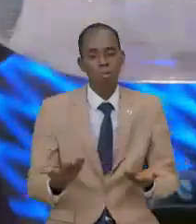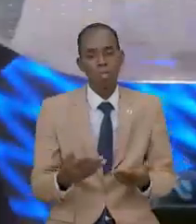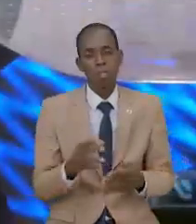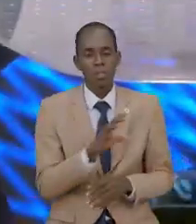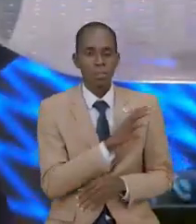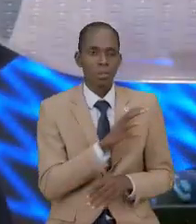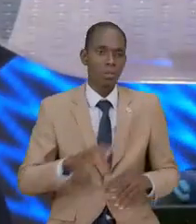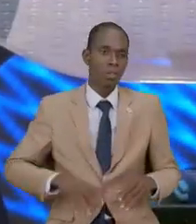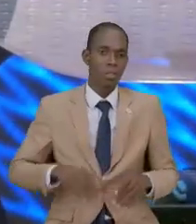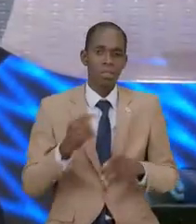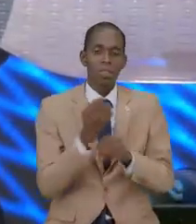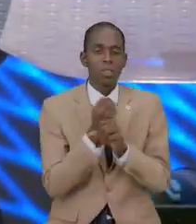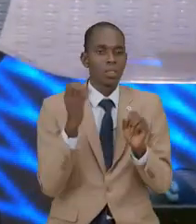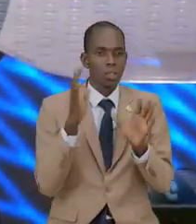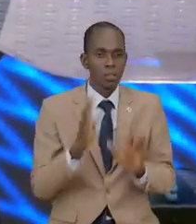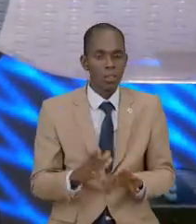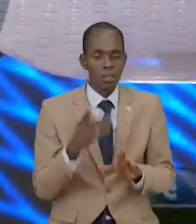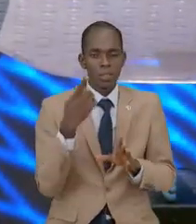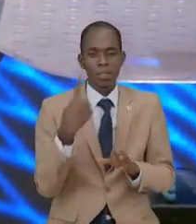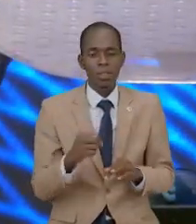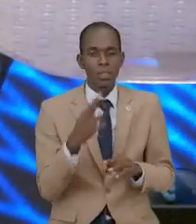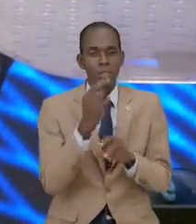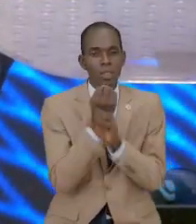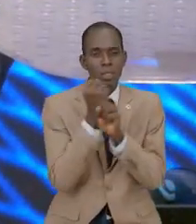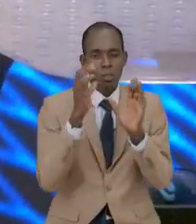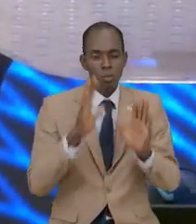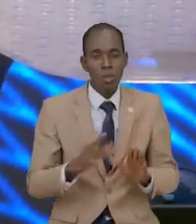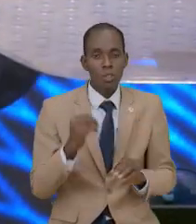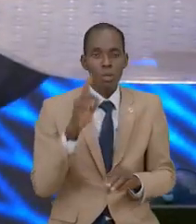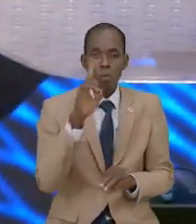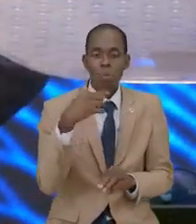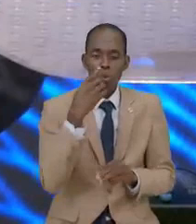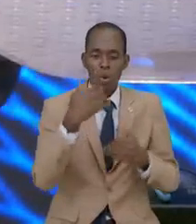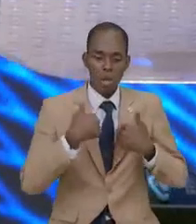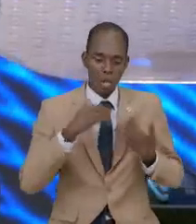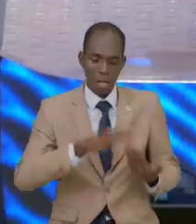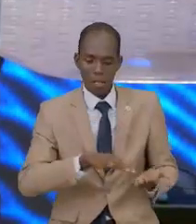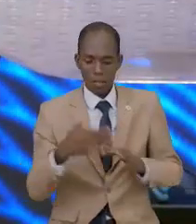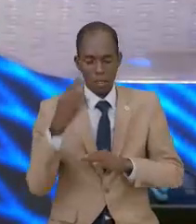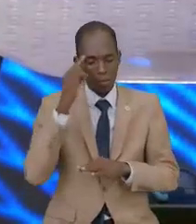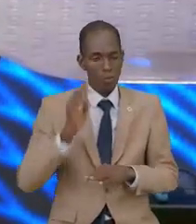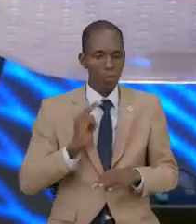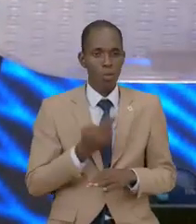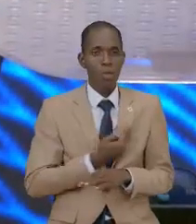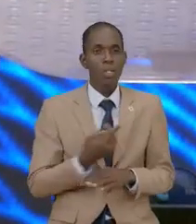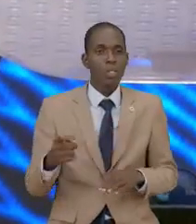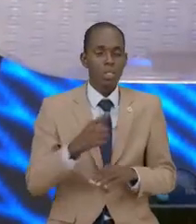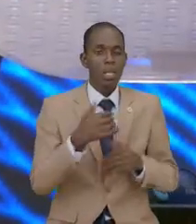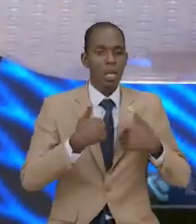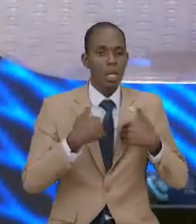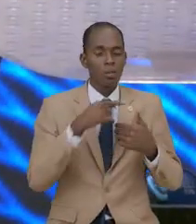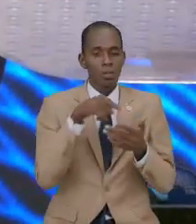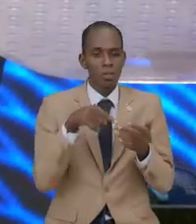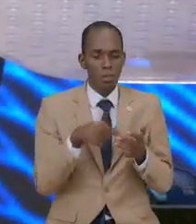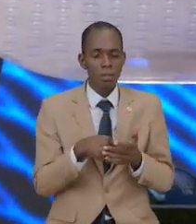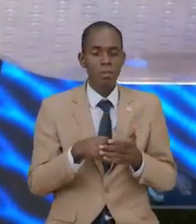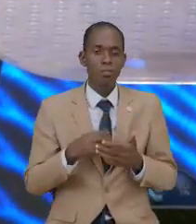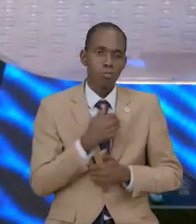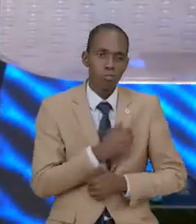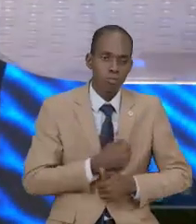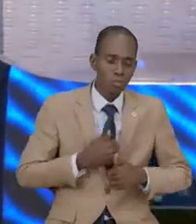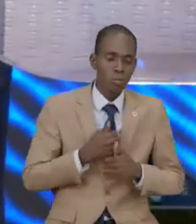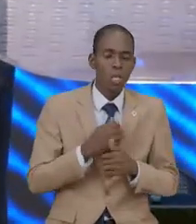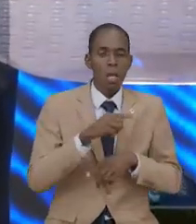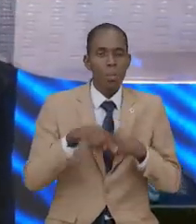the Savior, the Redeemer, the one who has died for us. They have conviction about their sin, about their